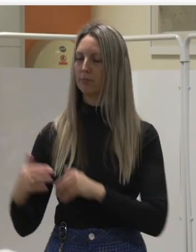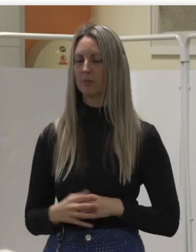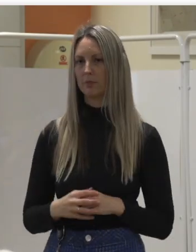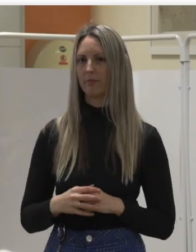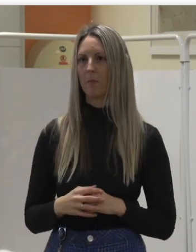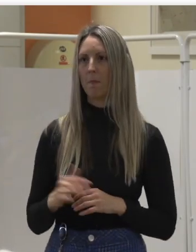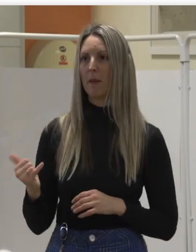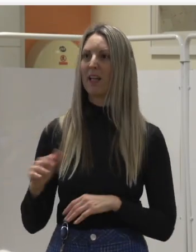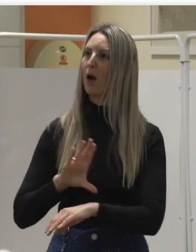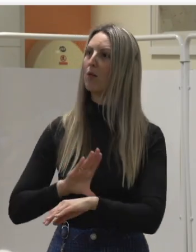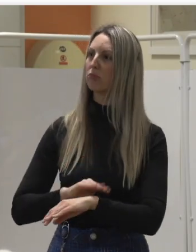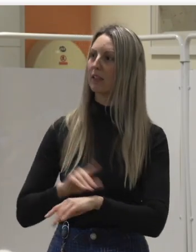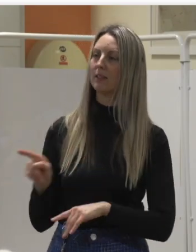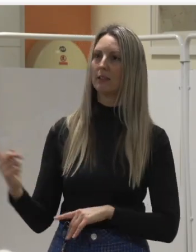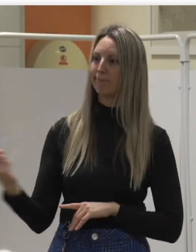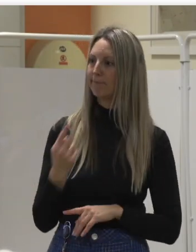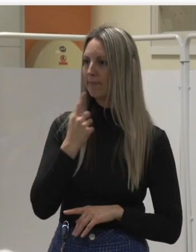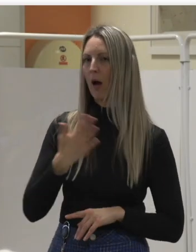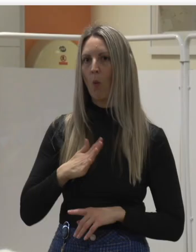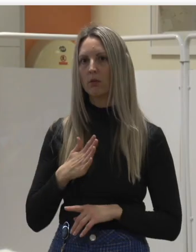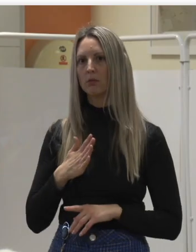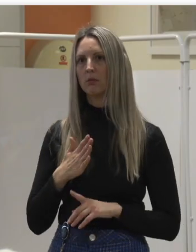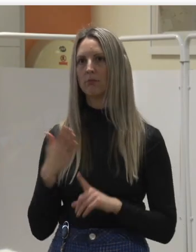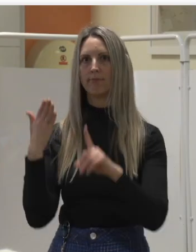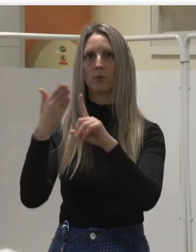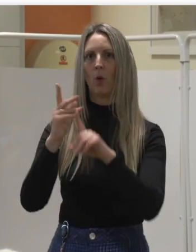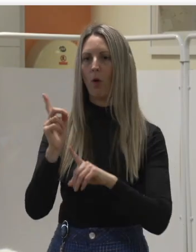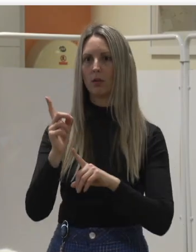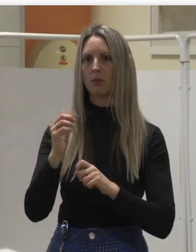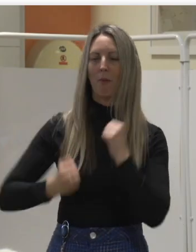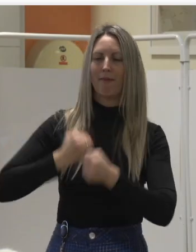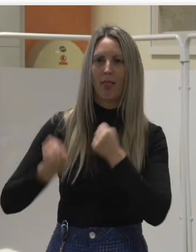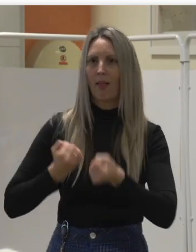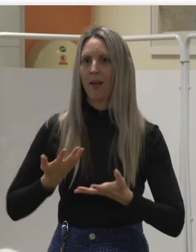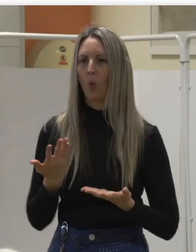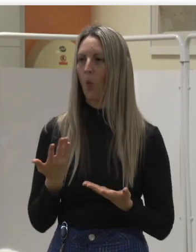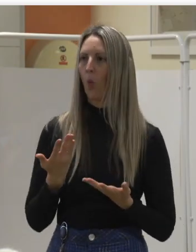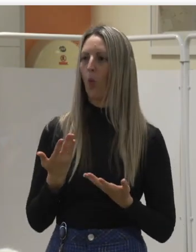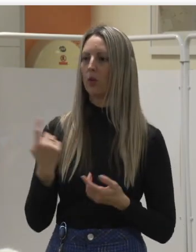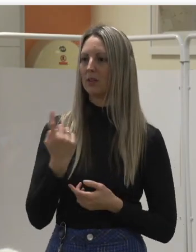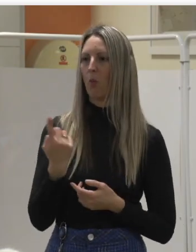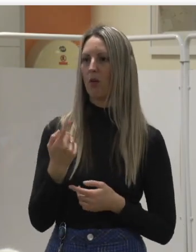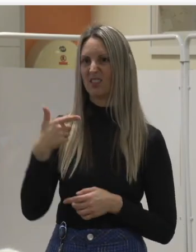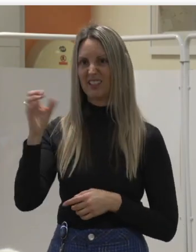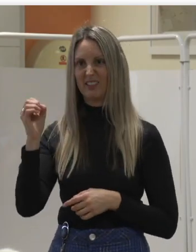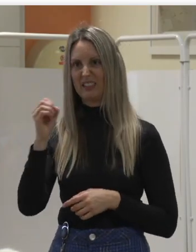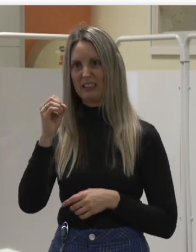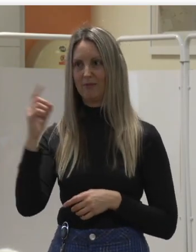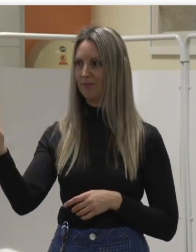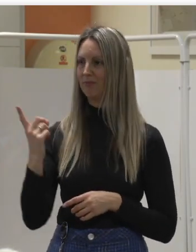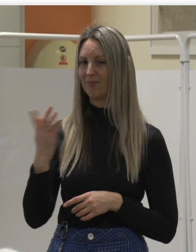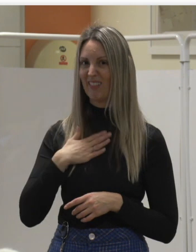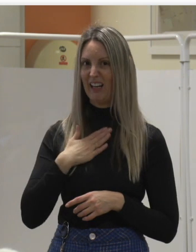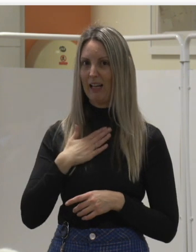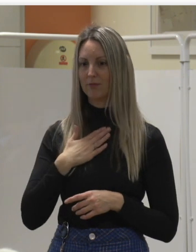may say, I want to run marathon. And somebody who is in their 70s may say, I just want to go without pain to my shopping every day.